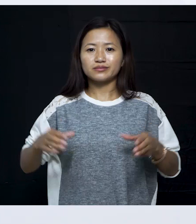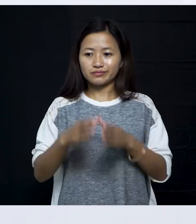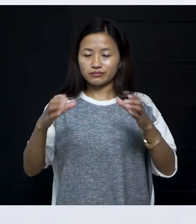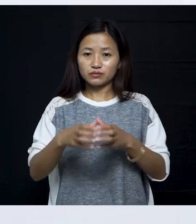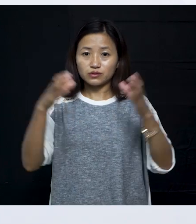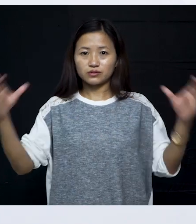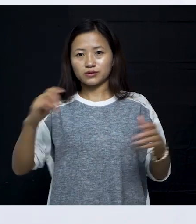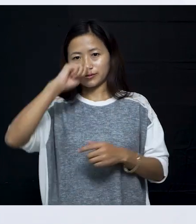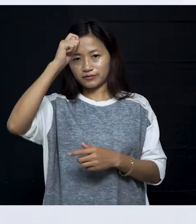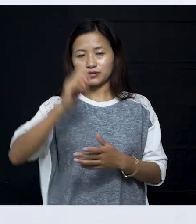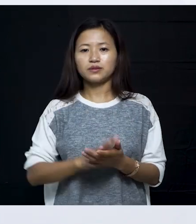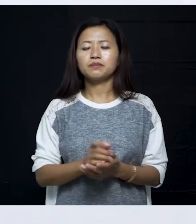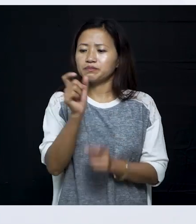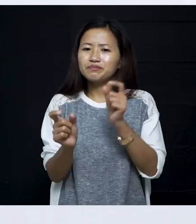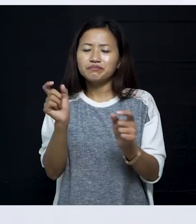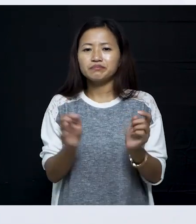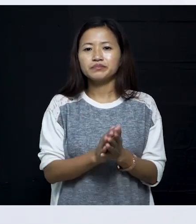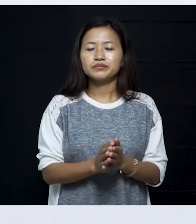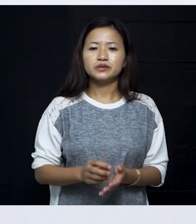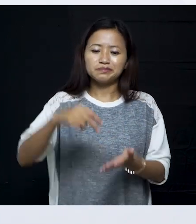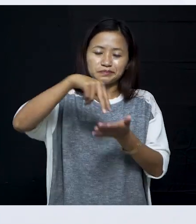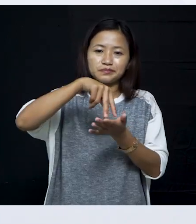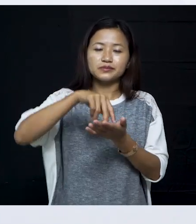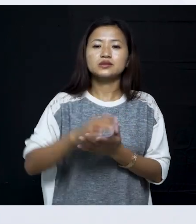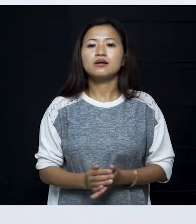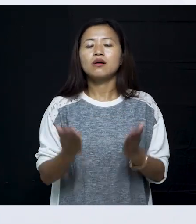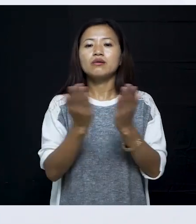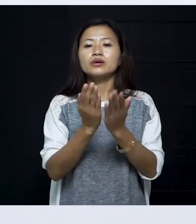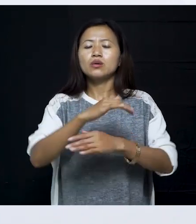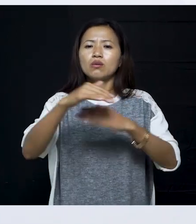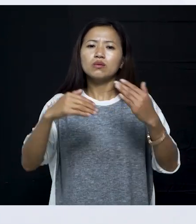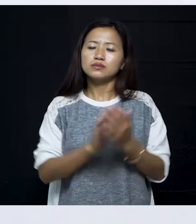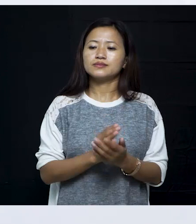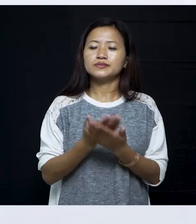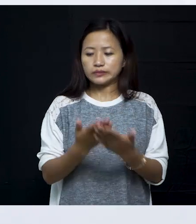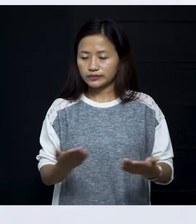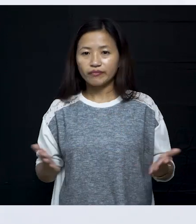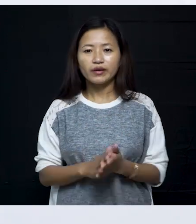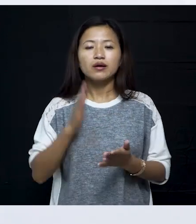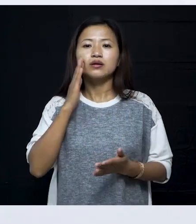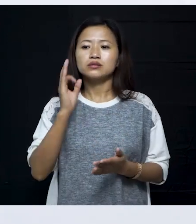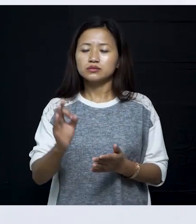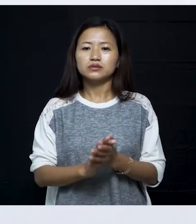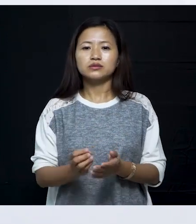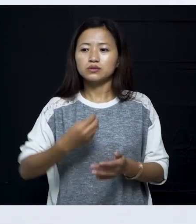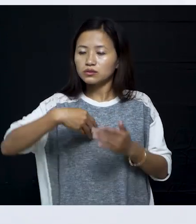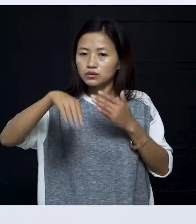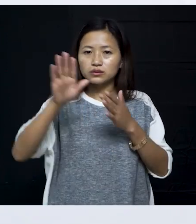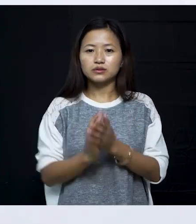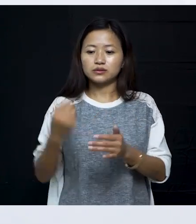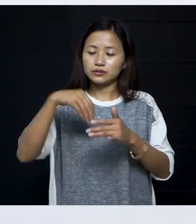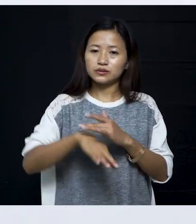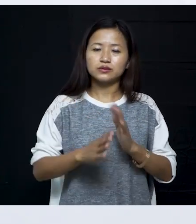that people need not stand and read the whole thing. So the only important things goes into it. So the title is